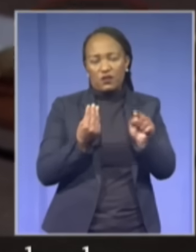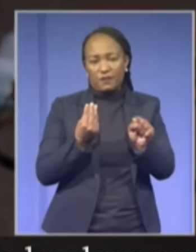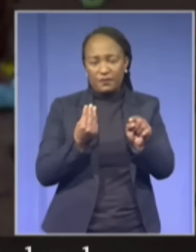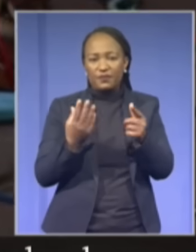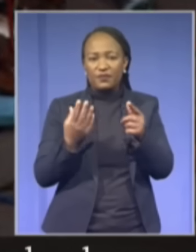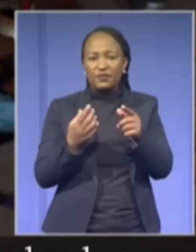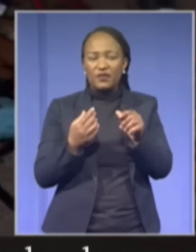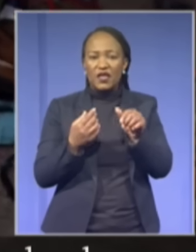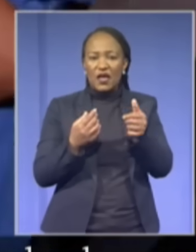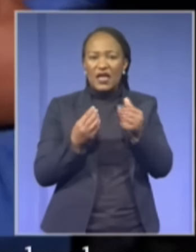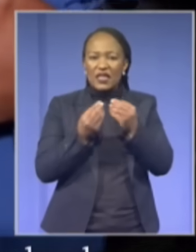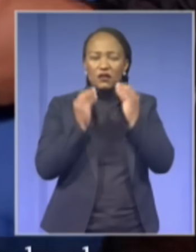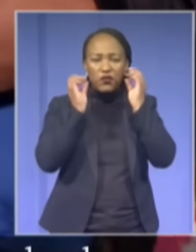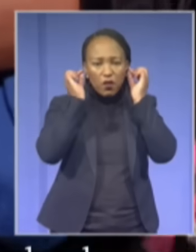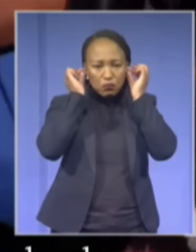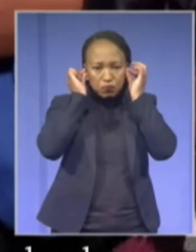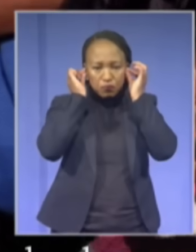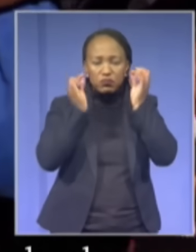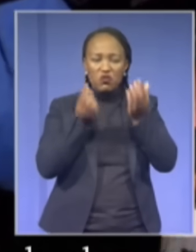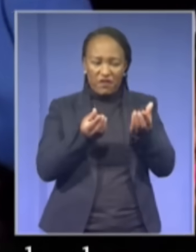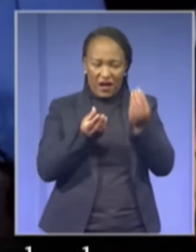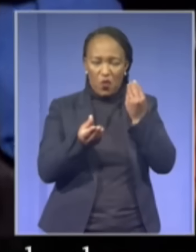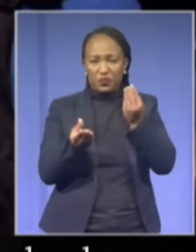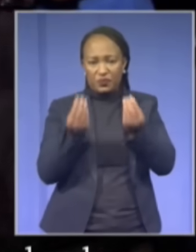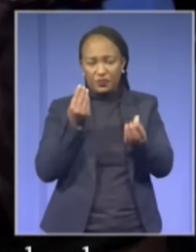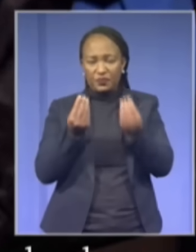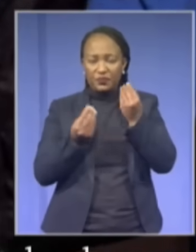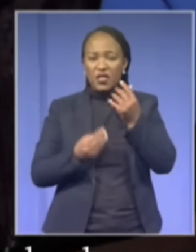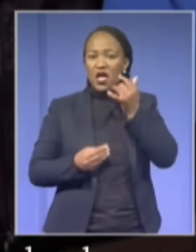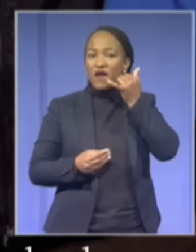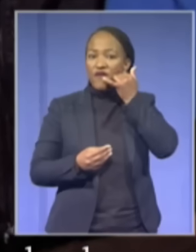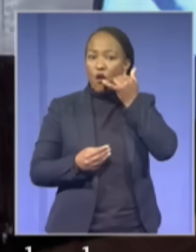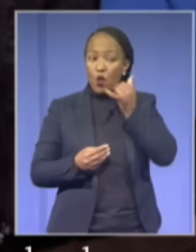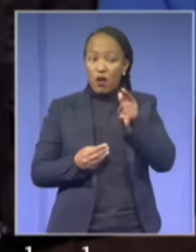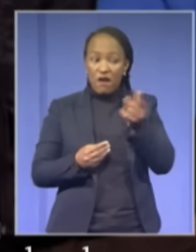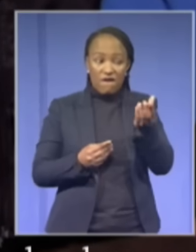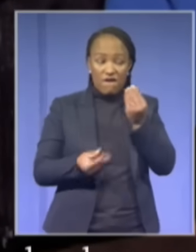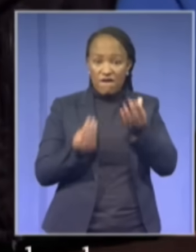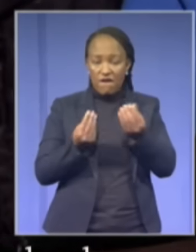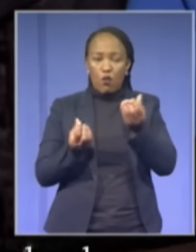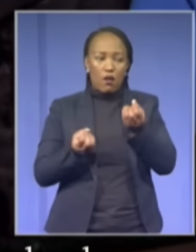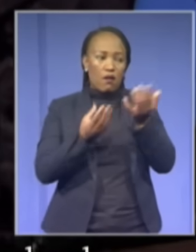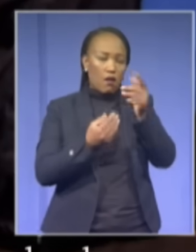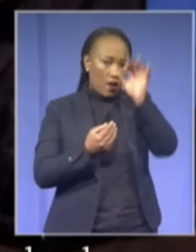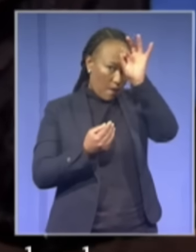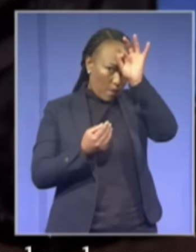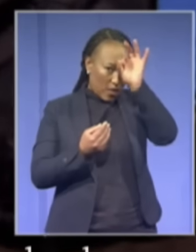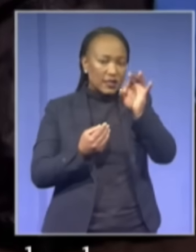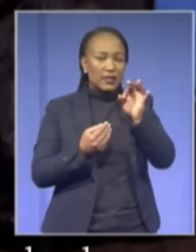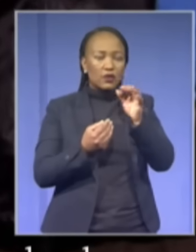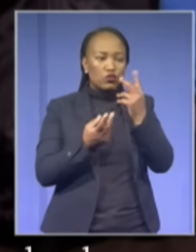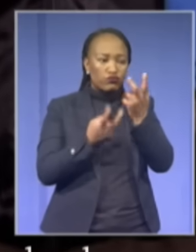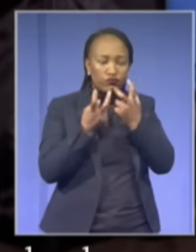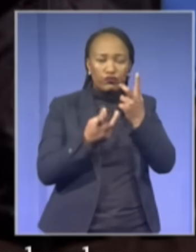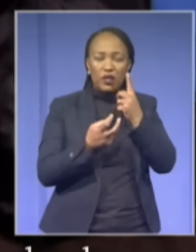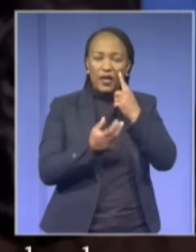tše di tsentšhwang ka mo ditsebeng. Thobagale o re dillathekeng tšeo di hweditšwego di tla neelwa maphodisa go hwetša mabotlatsi le